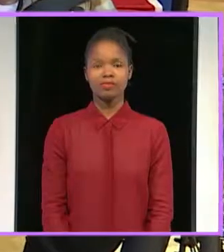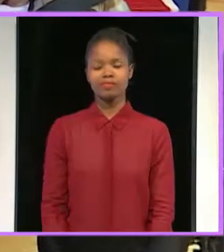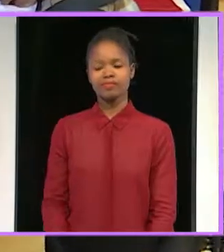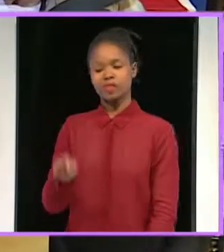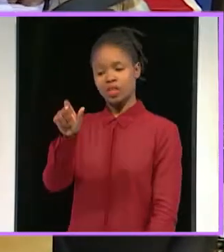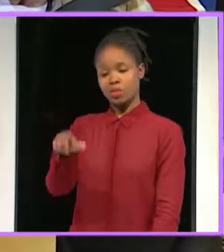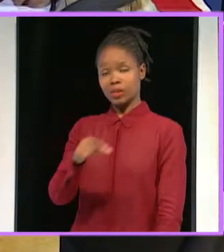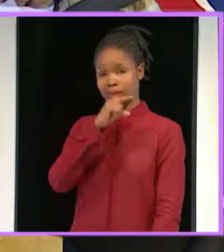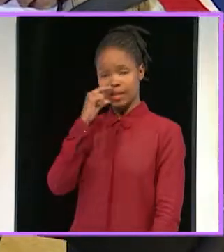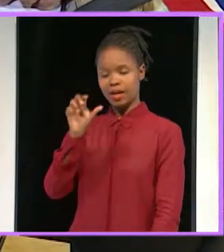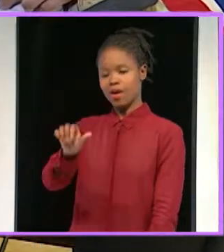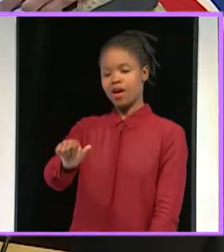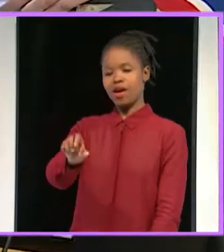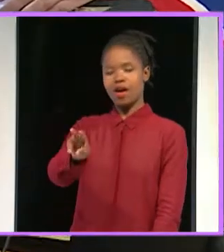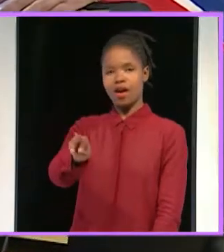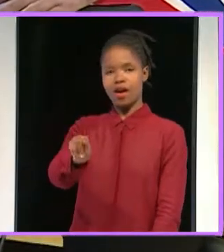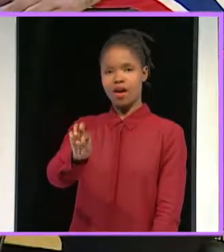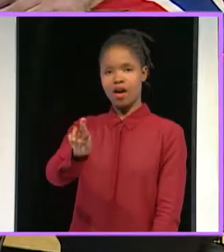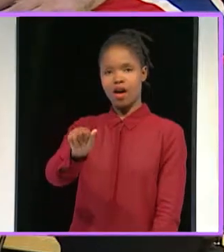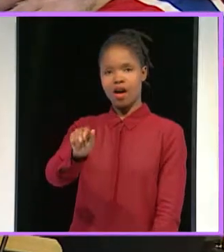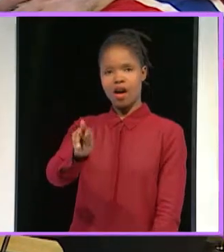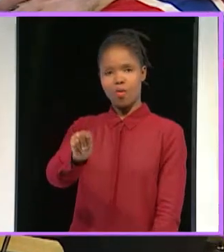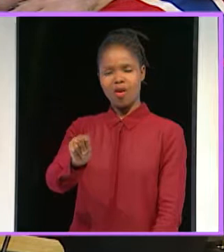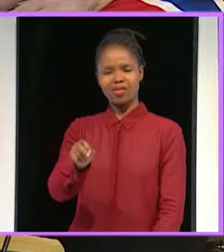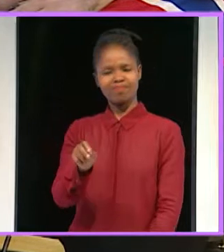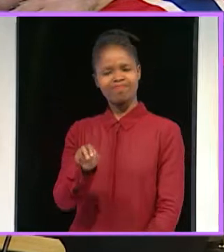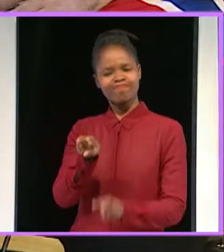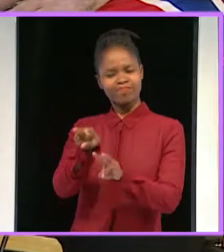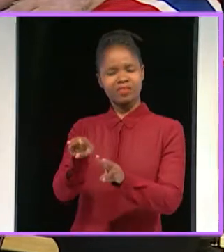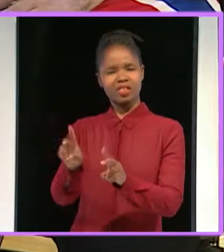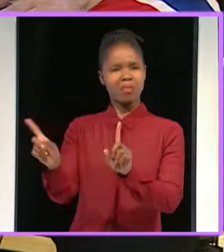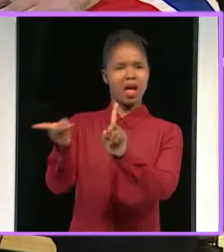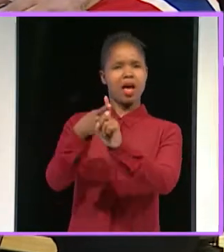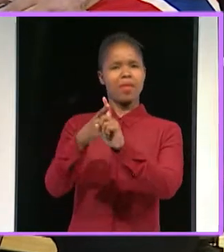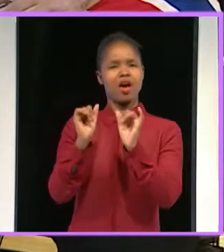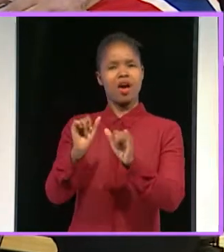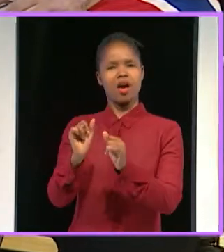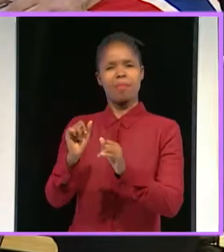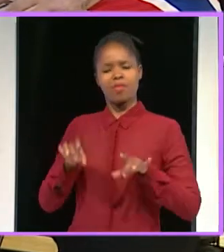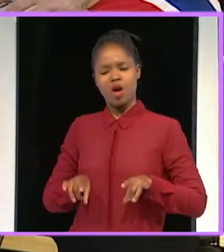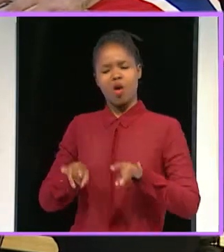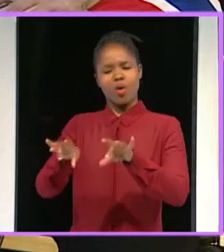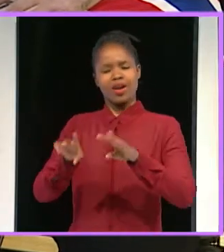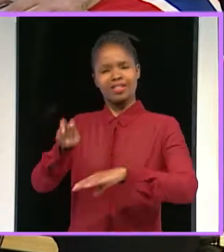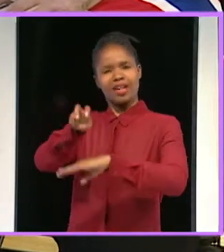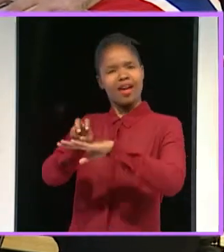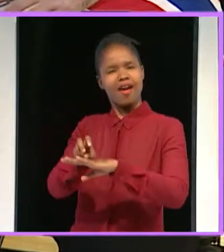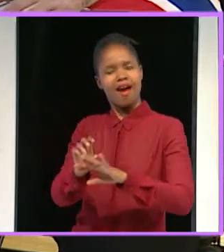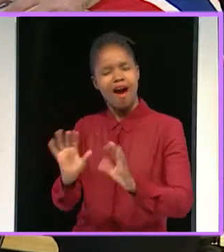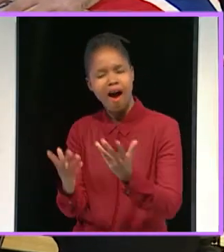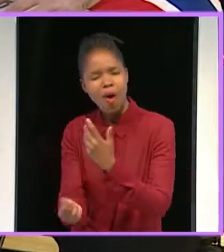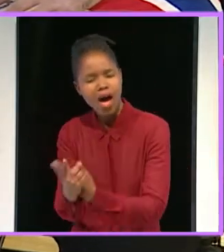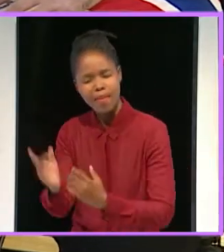Armand, let's start with the what happened part of it. How did you end up on this